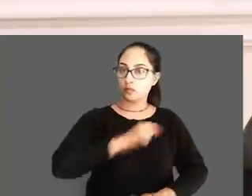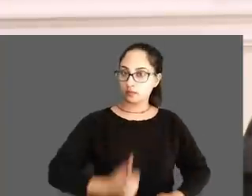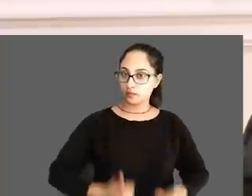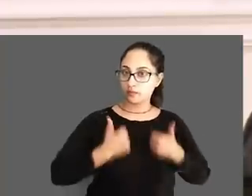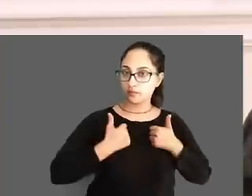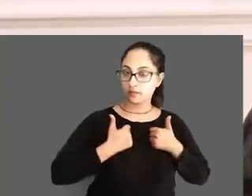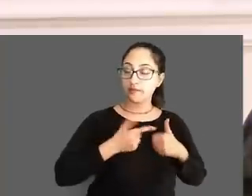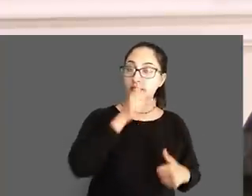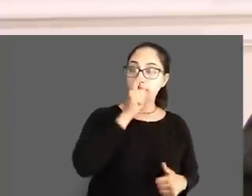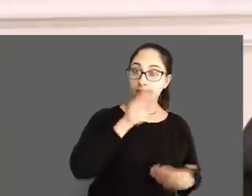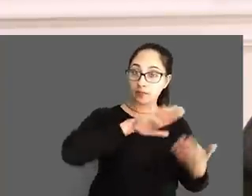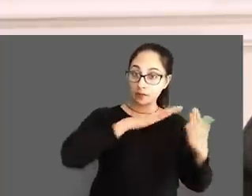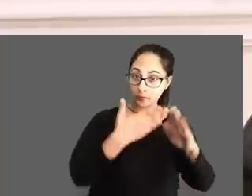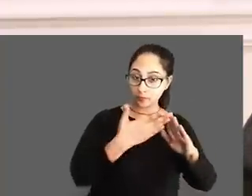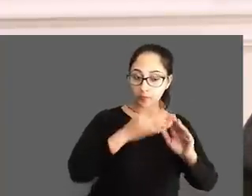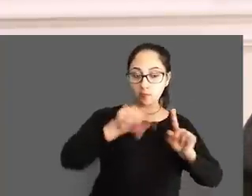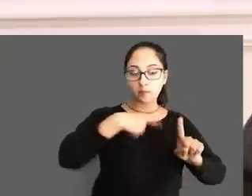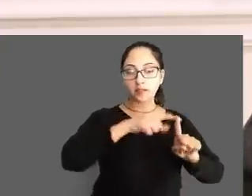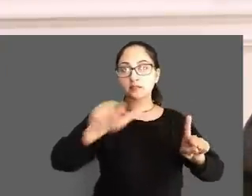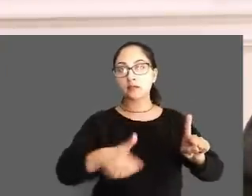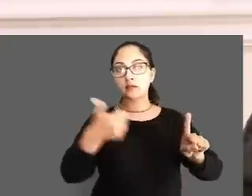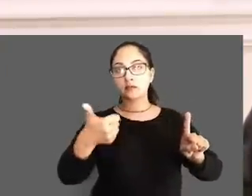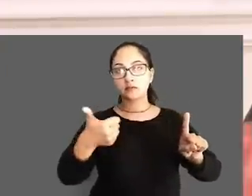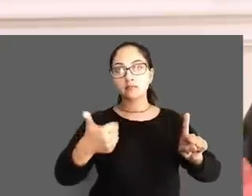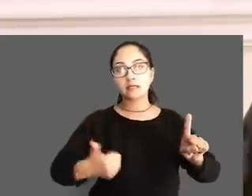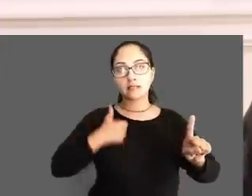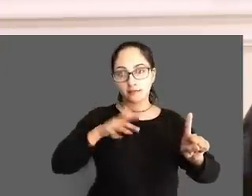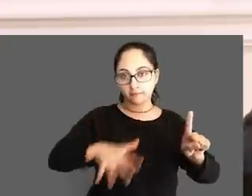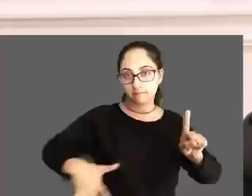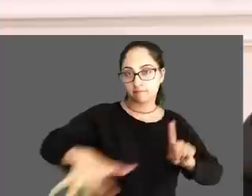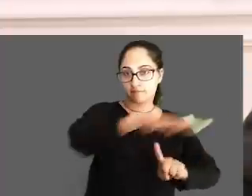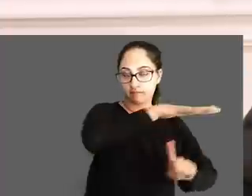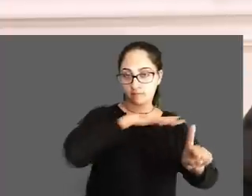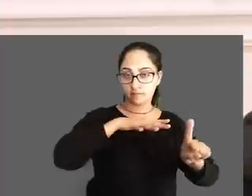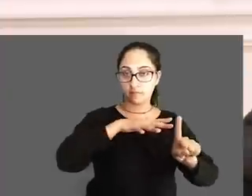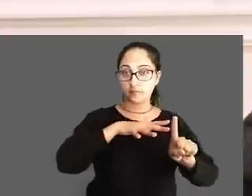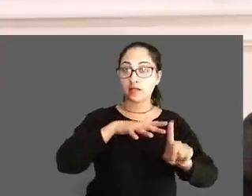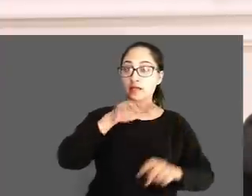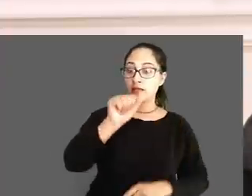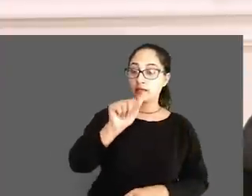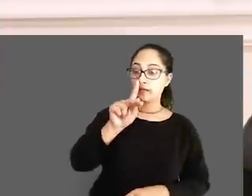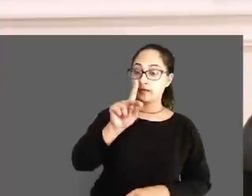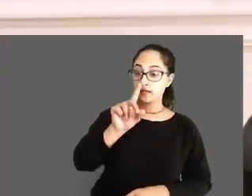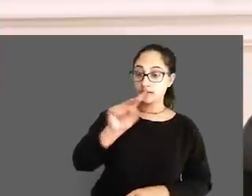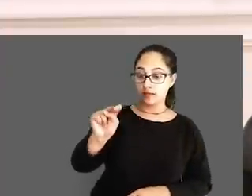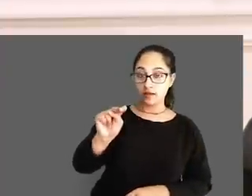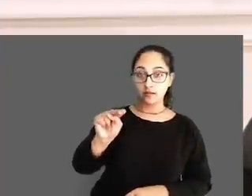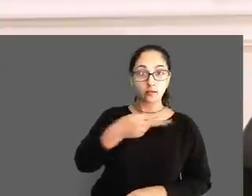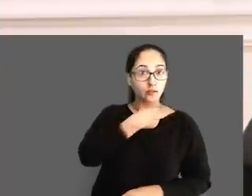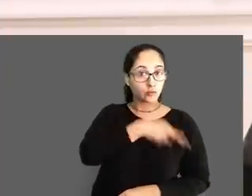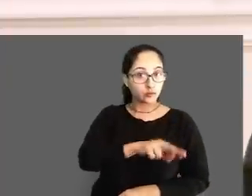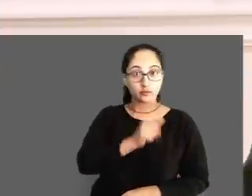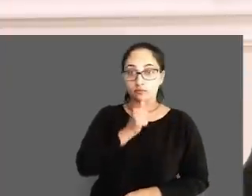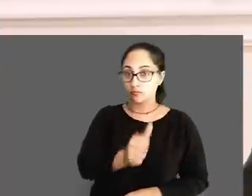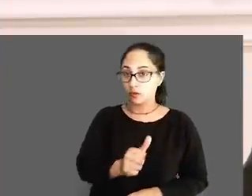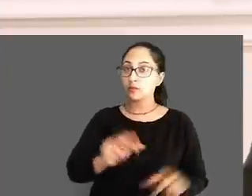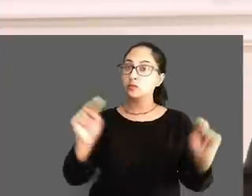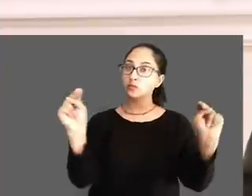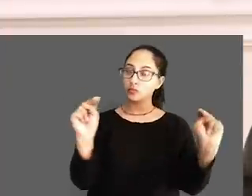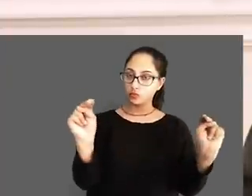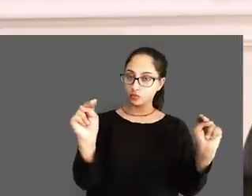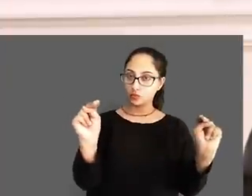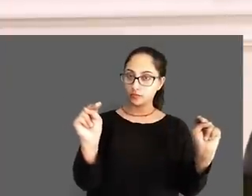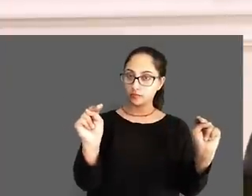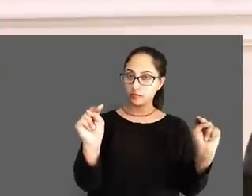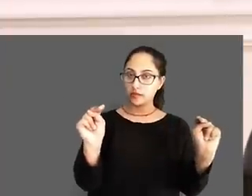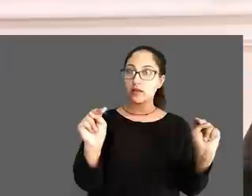community and those who live around them, AKDN itself is not a religious institution, and by no means is the work